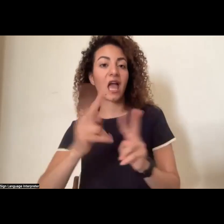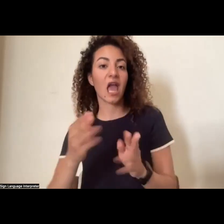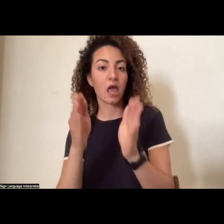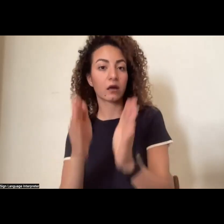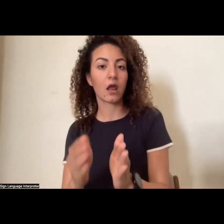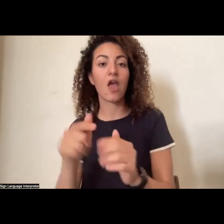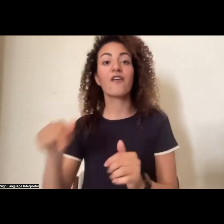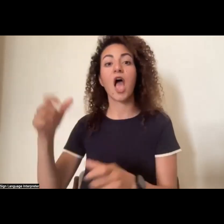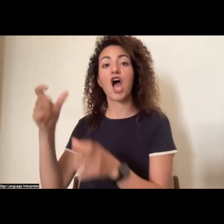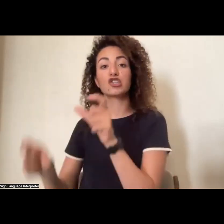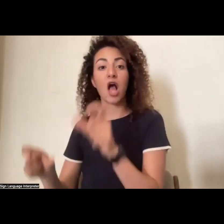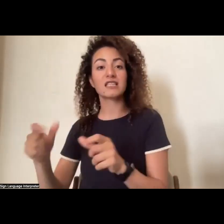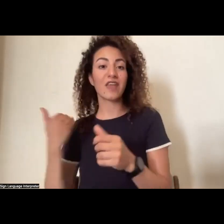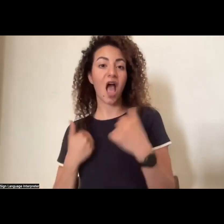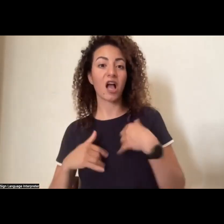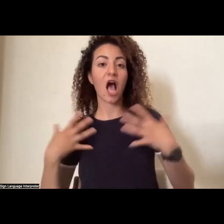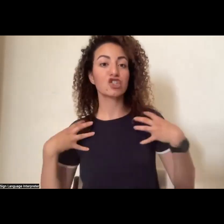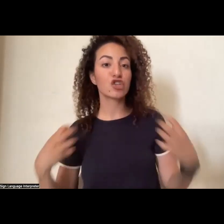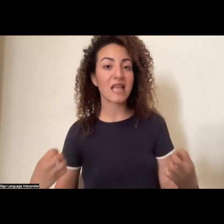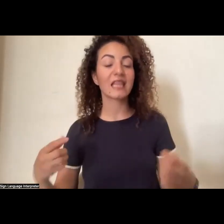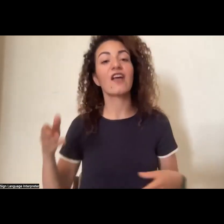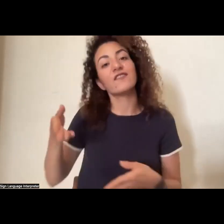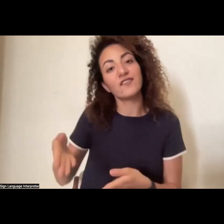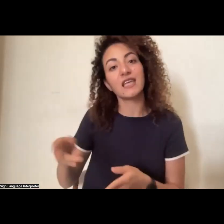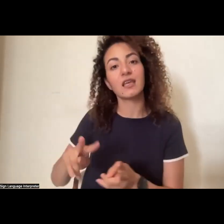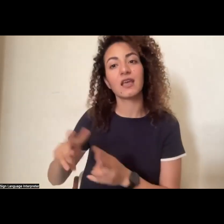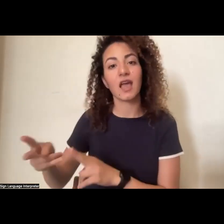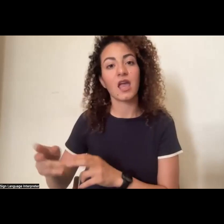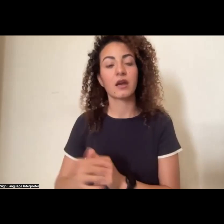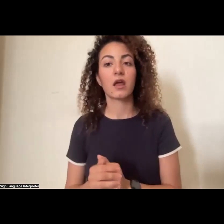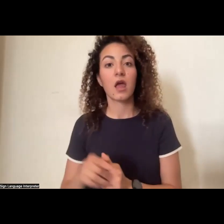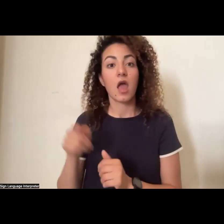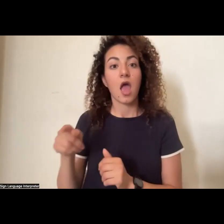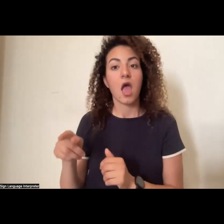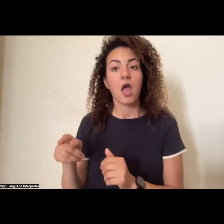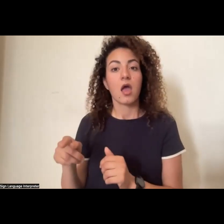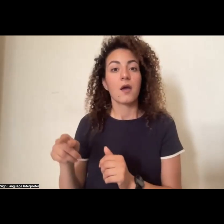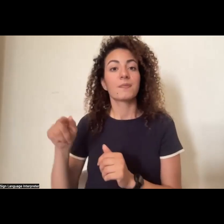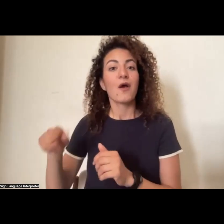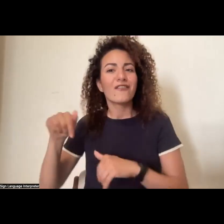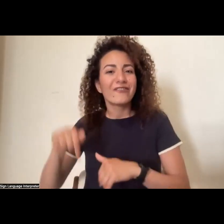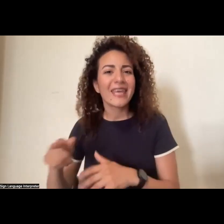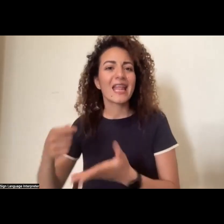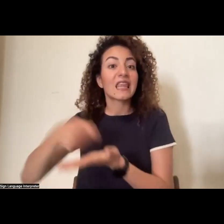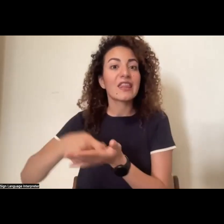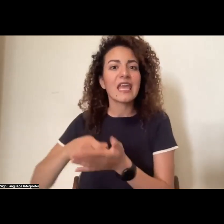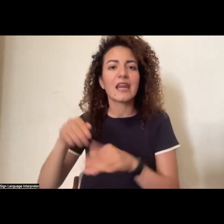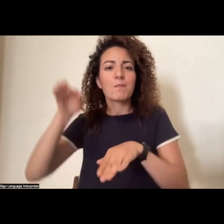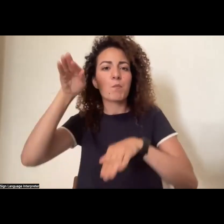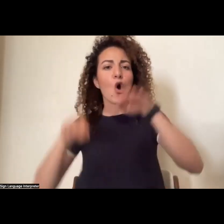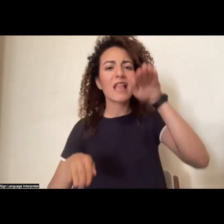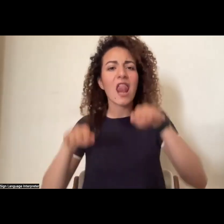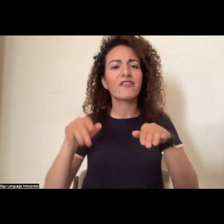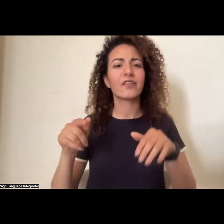likewise, physical disabilities particularly are at very different levels of severity. Each one has its